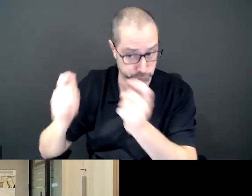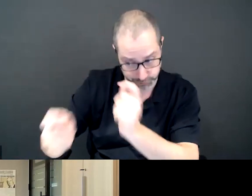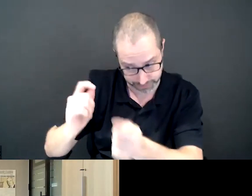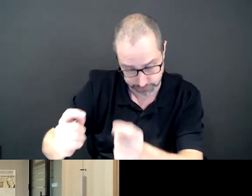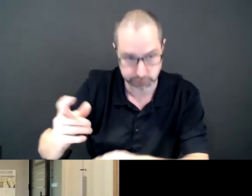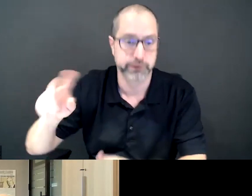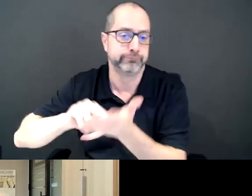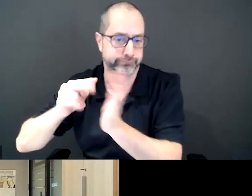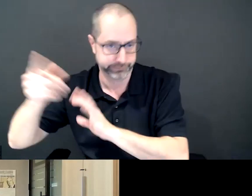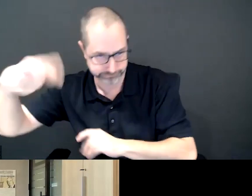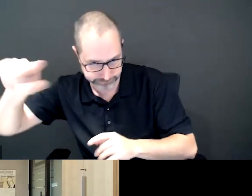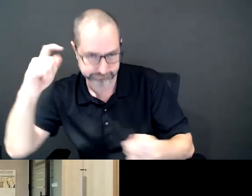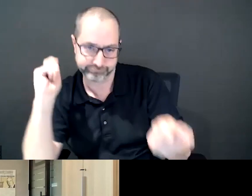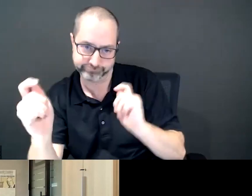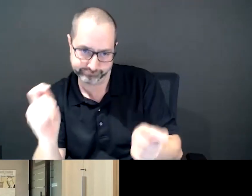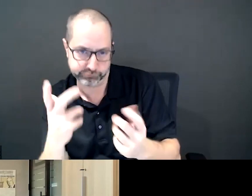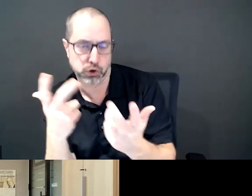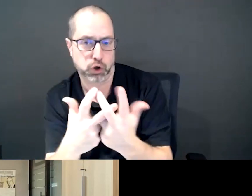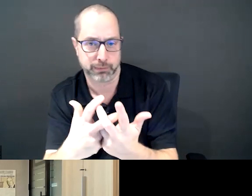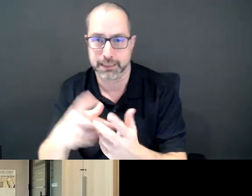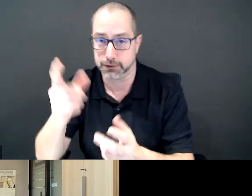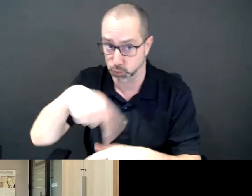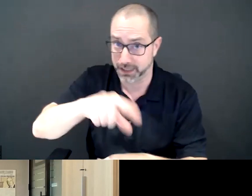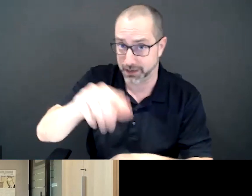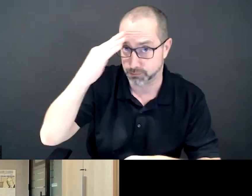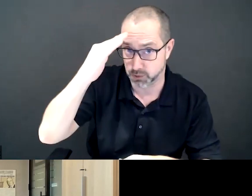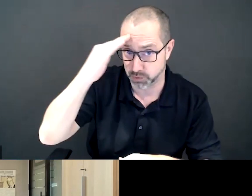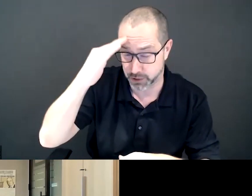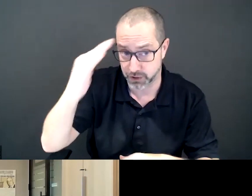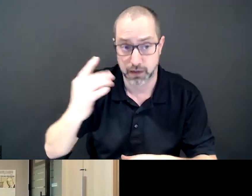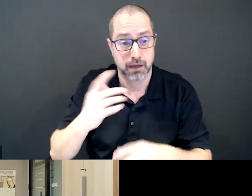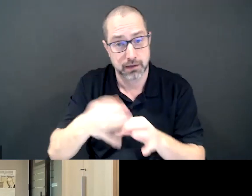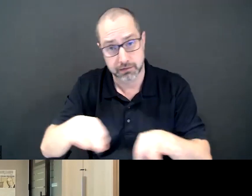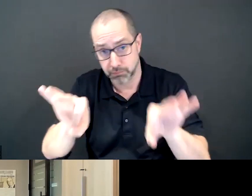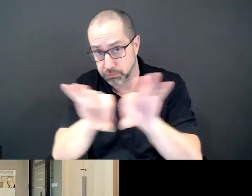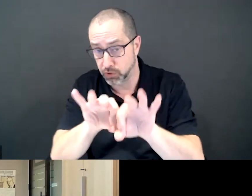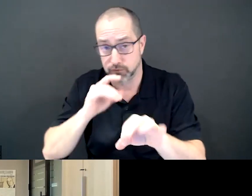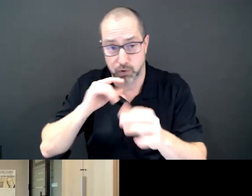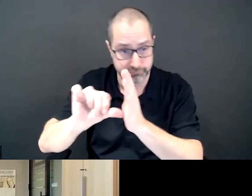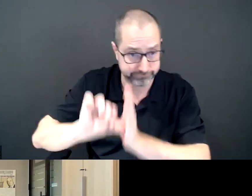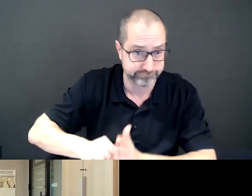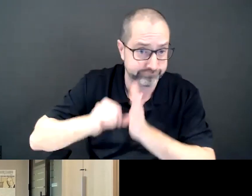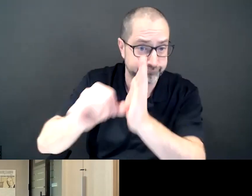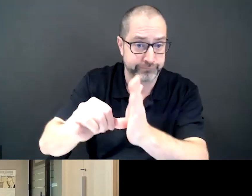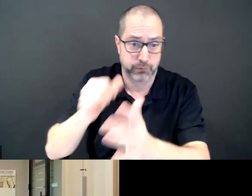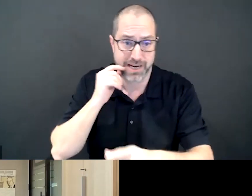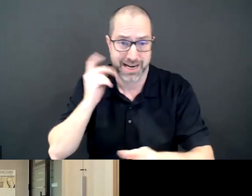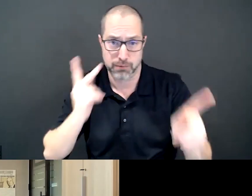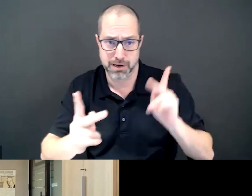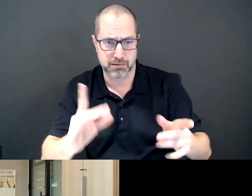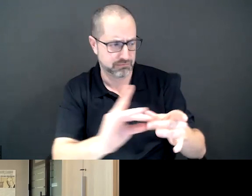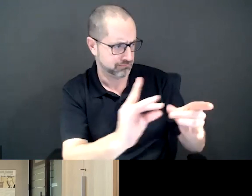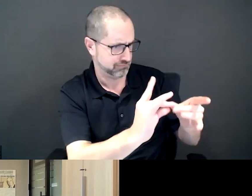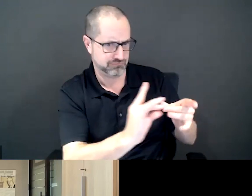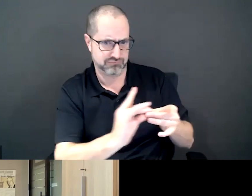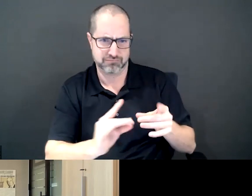might change over time as something we have to be aware of. And this is particularly important to emphasize when we hear reports of more and more workers